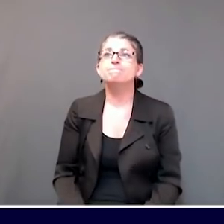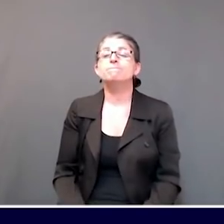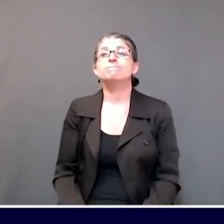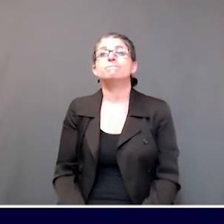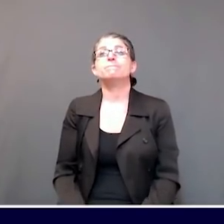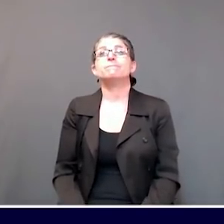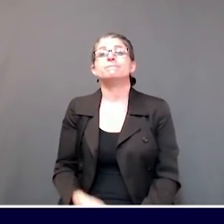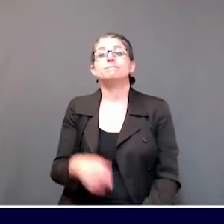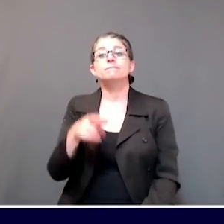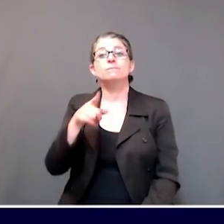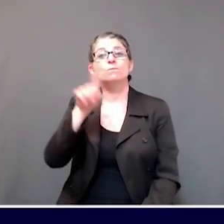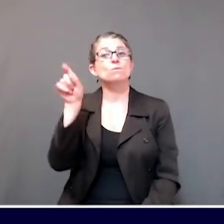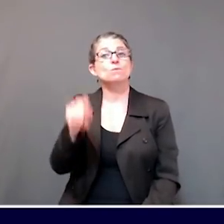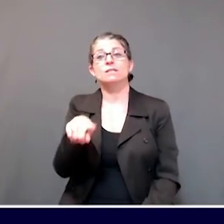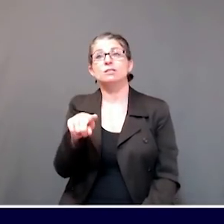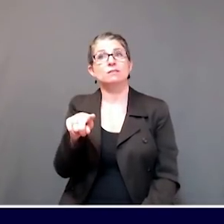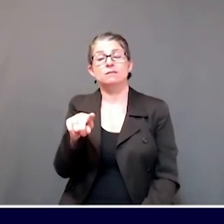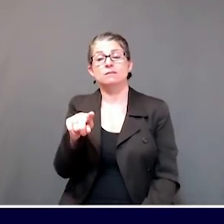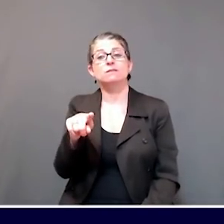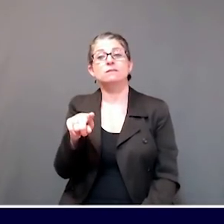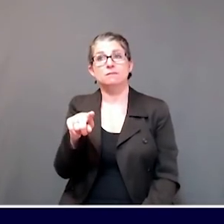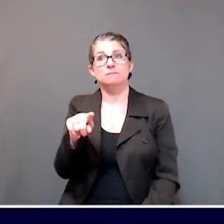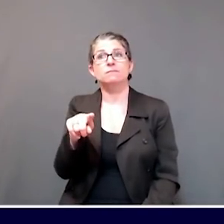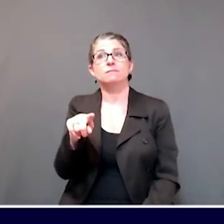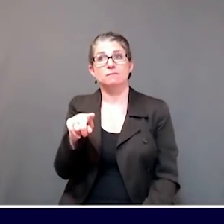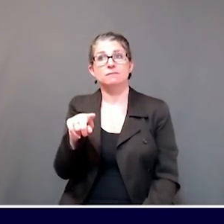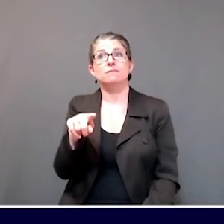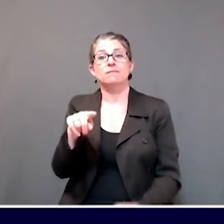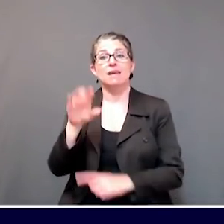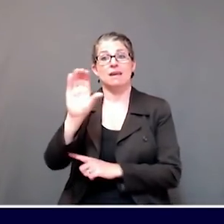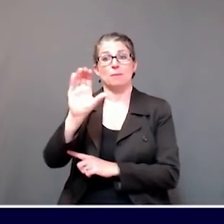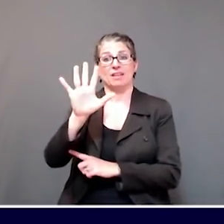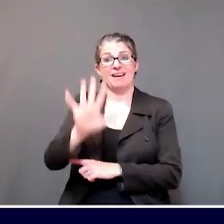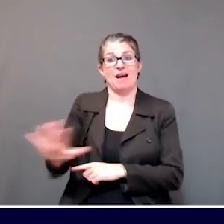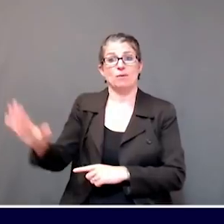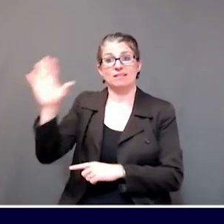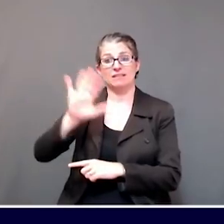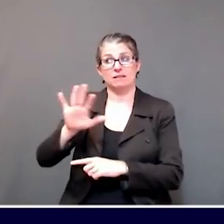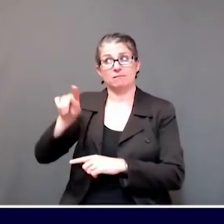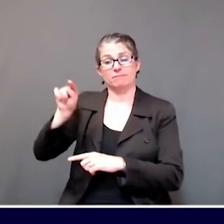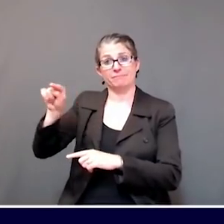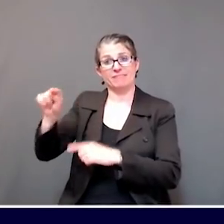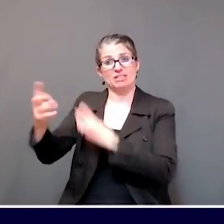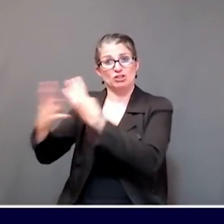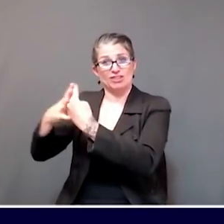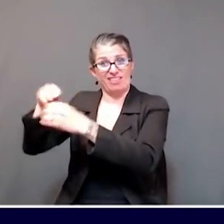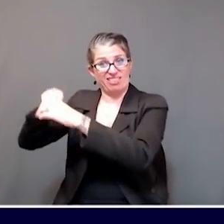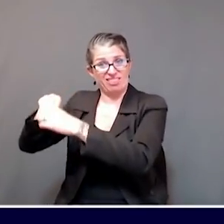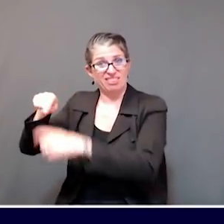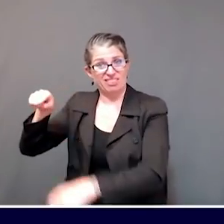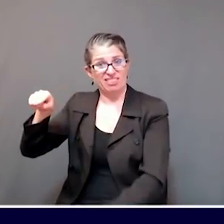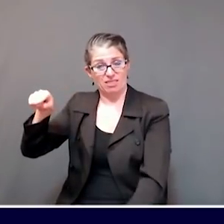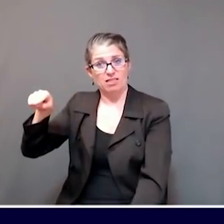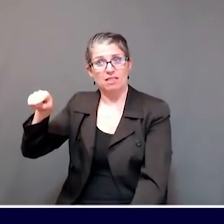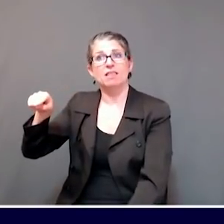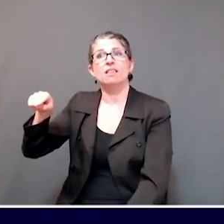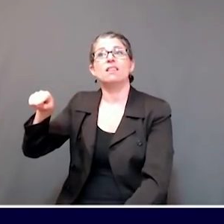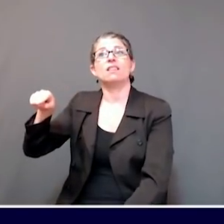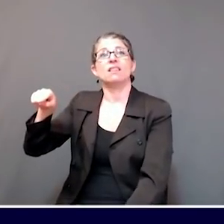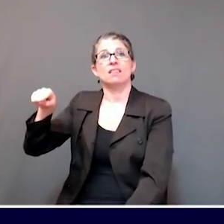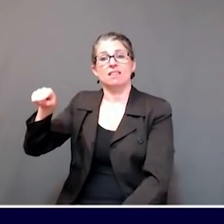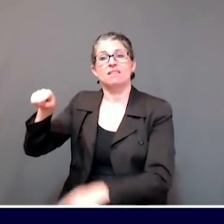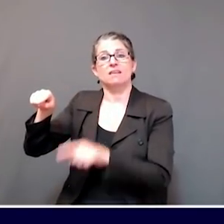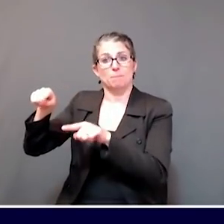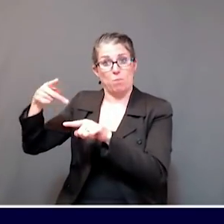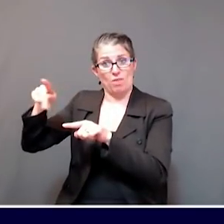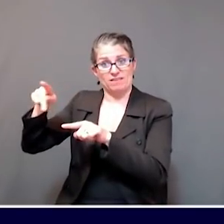about the Cumberland County jail outbreak. Is, I guess, kind of two questions tied to that.